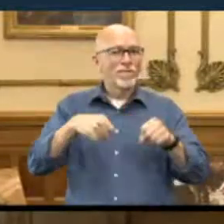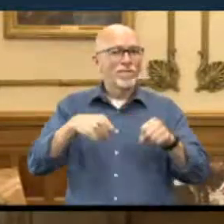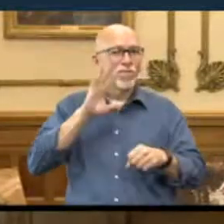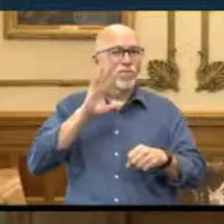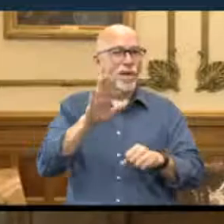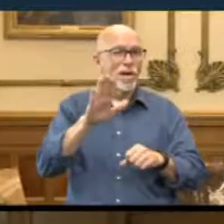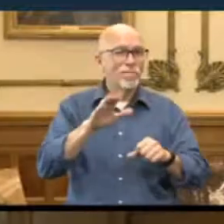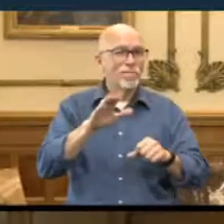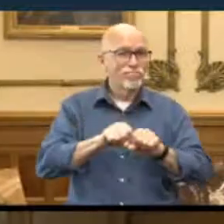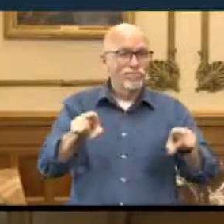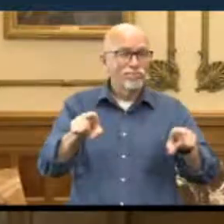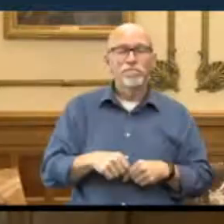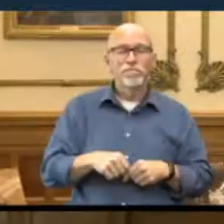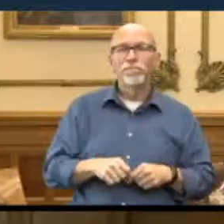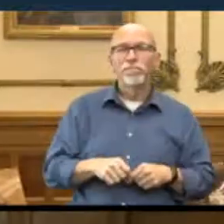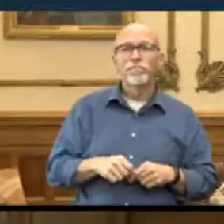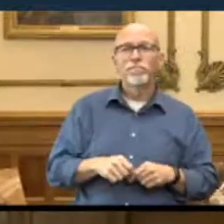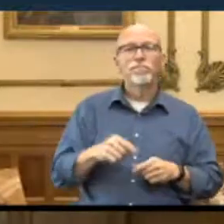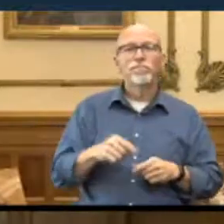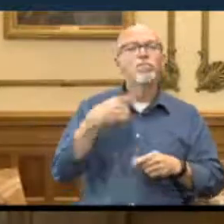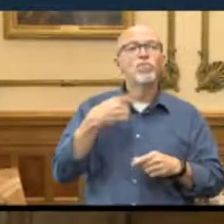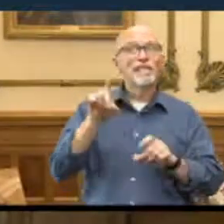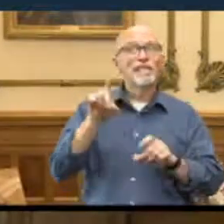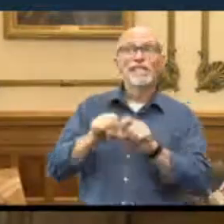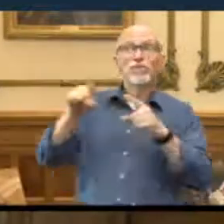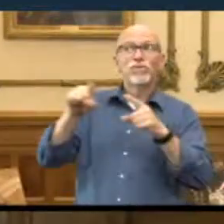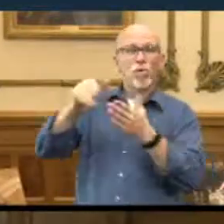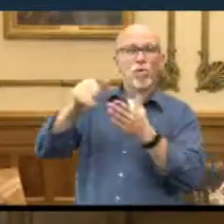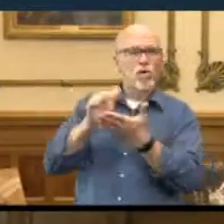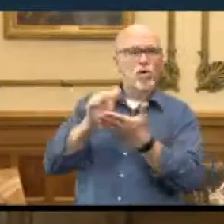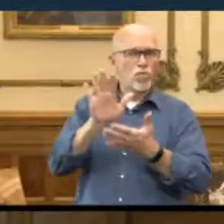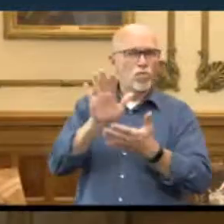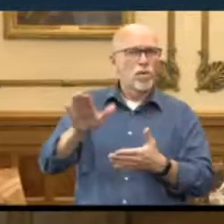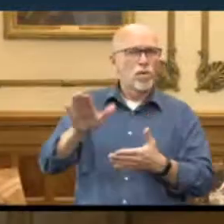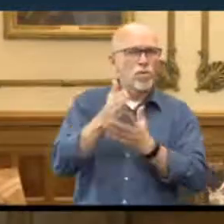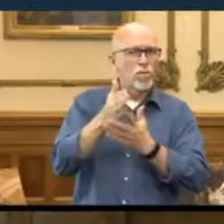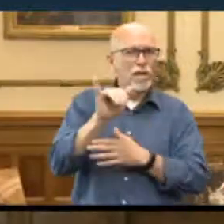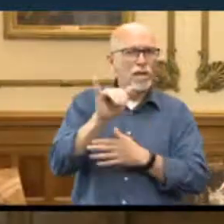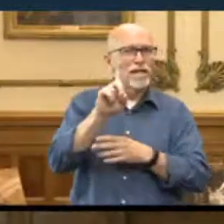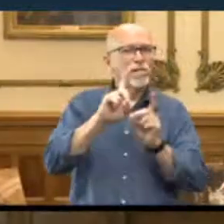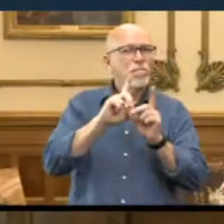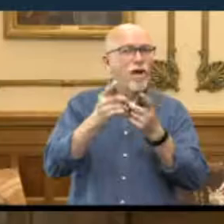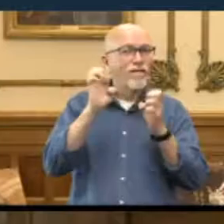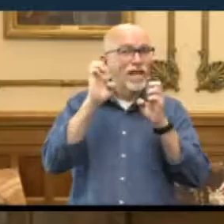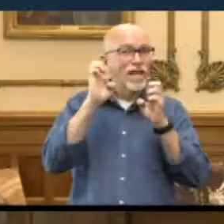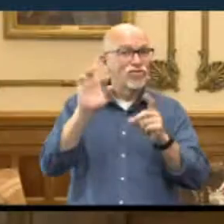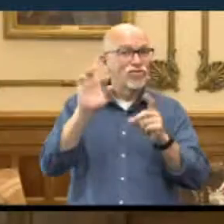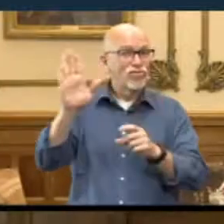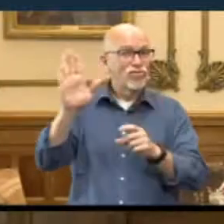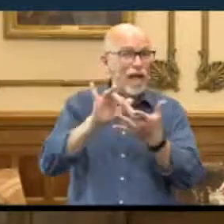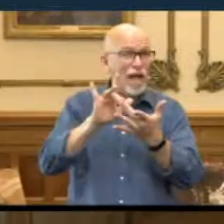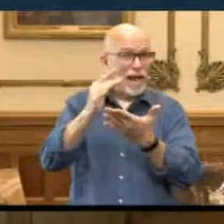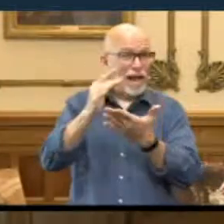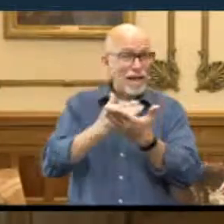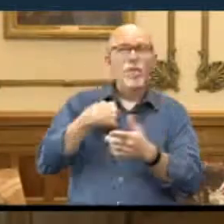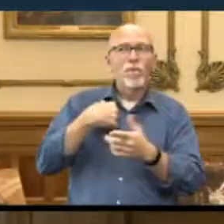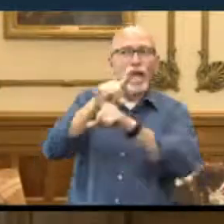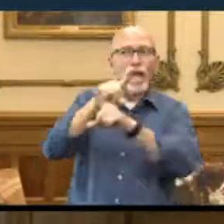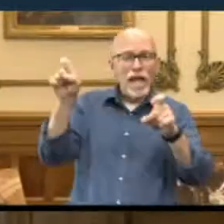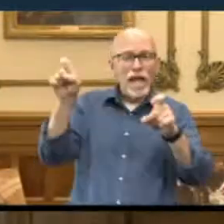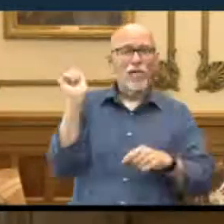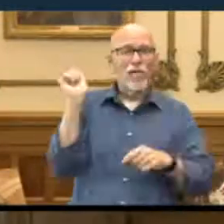We have sent a survey to all schools of the Indiana Department of Education's contact list, asking them